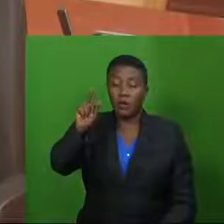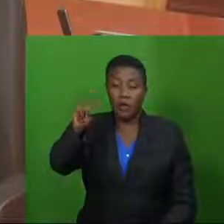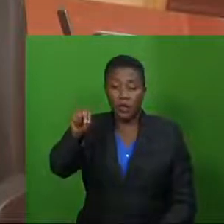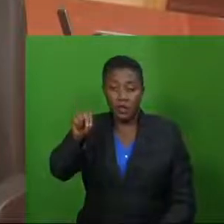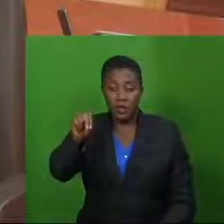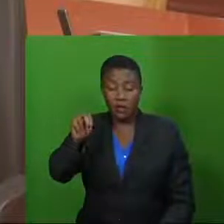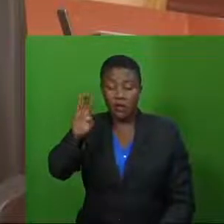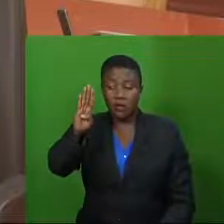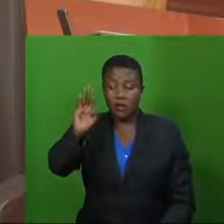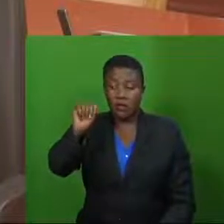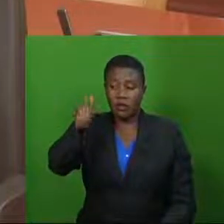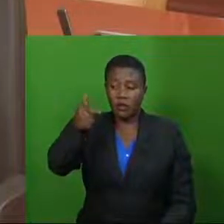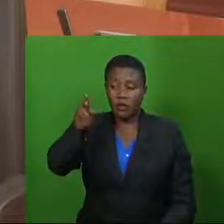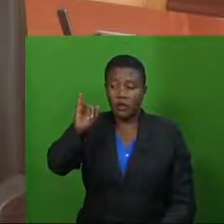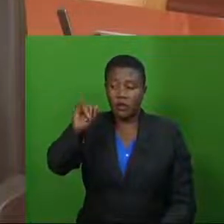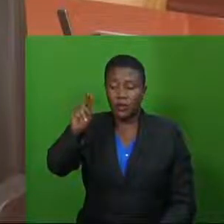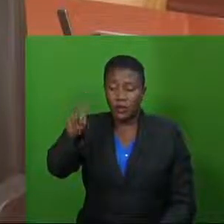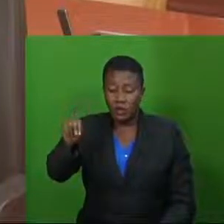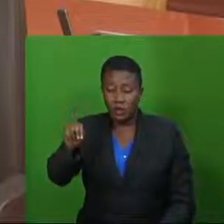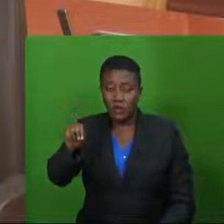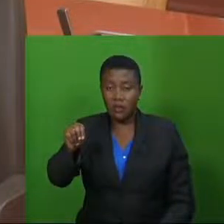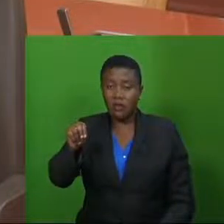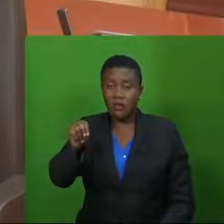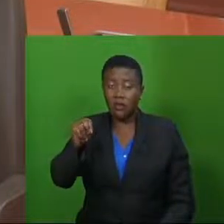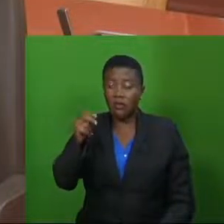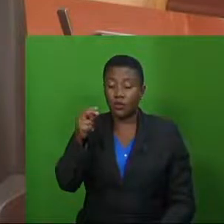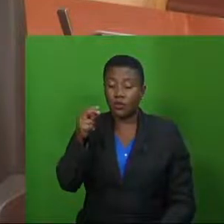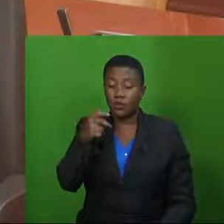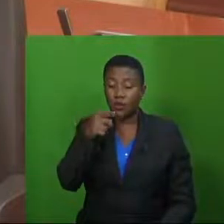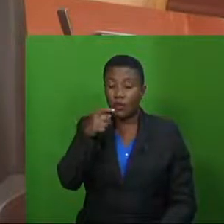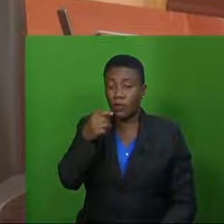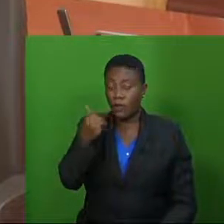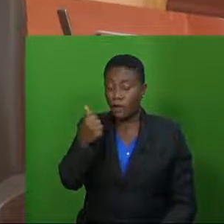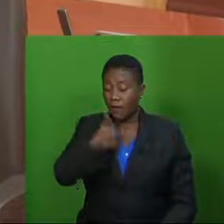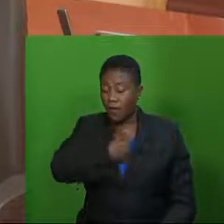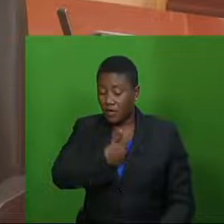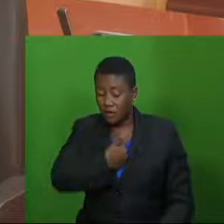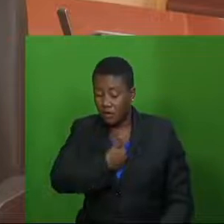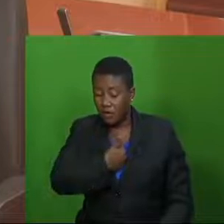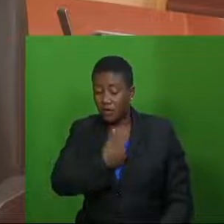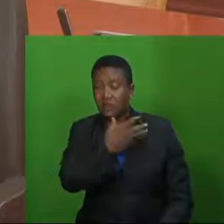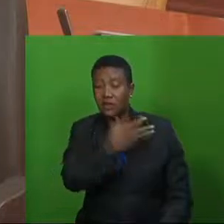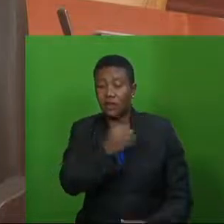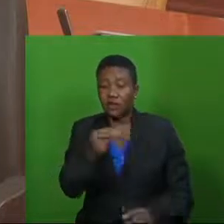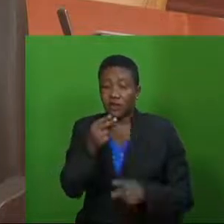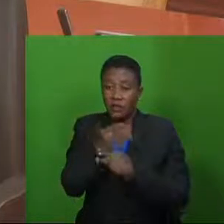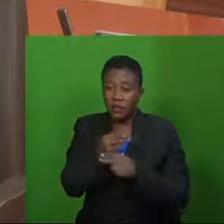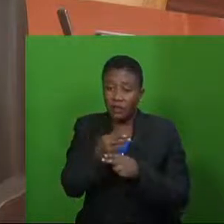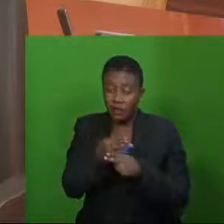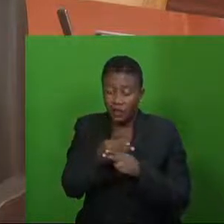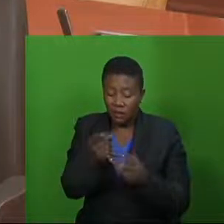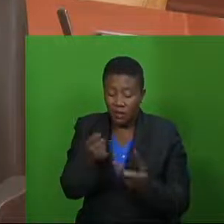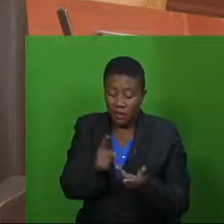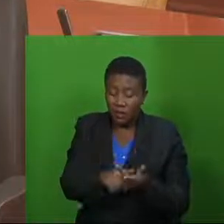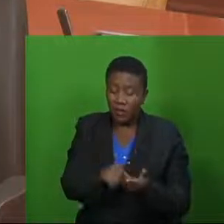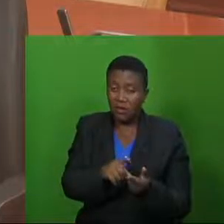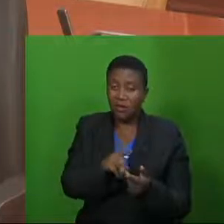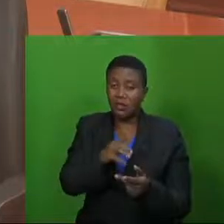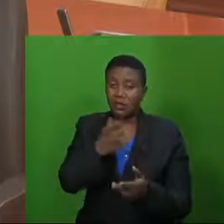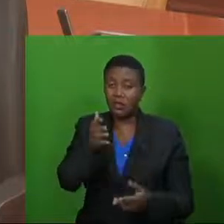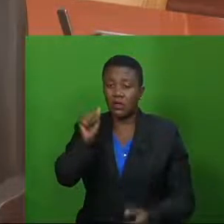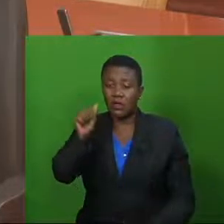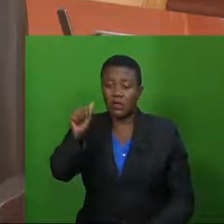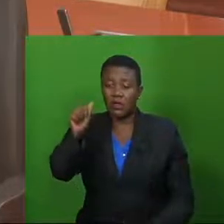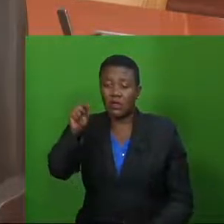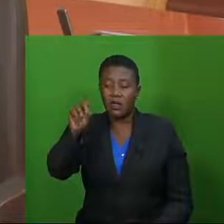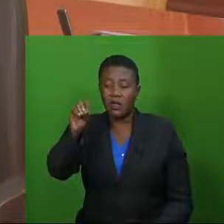The 2 deputy speakers, Honorable Joseph Osewusu, Honorable Andrew Amakwesiama, are all part of it,